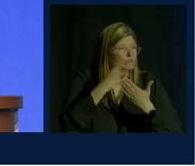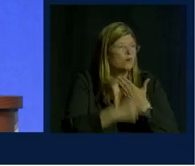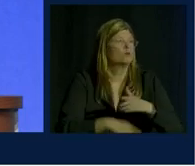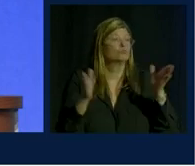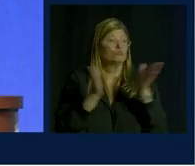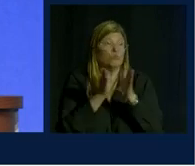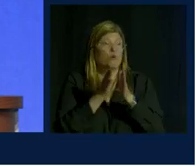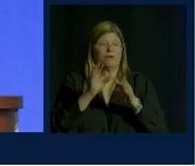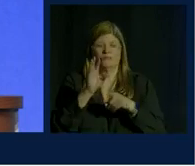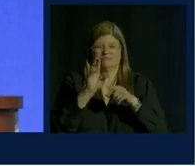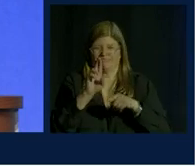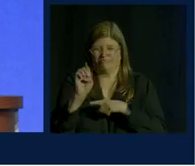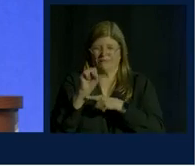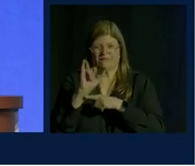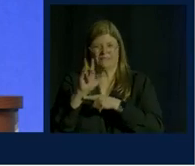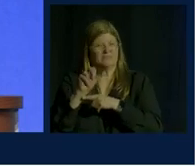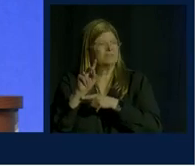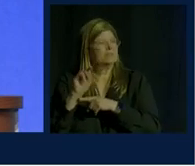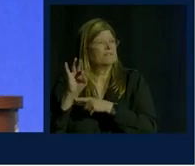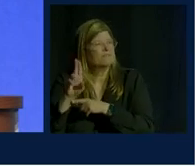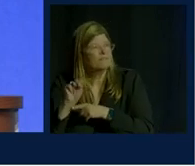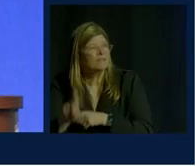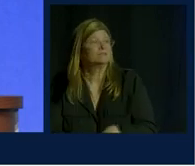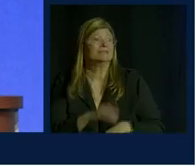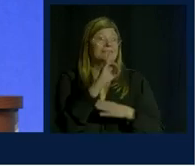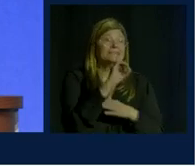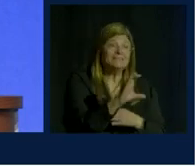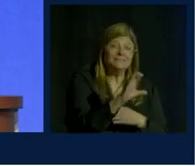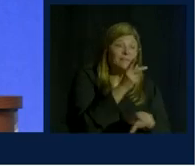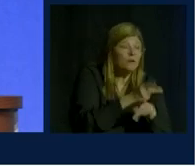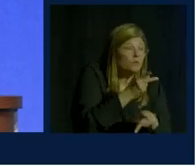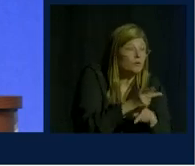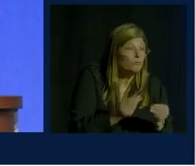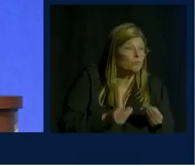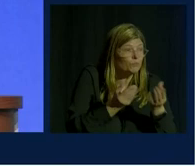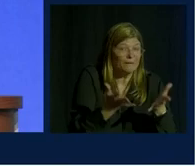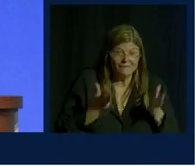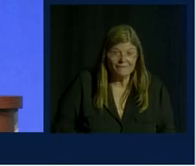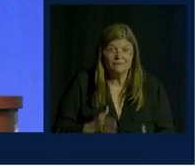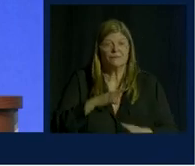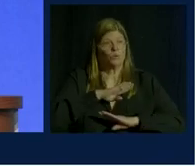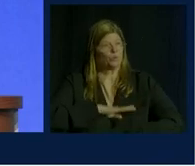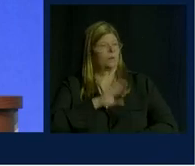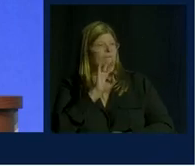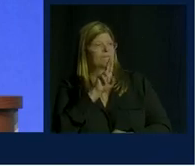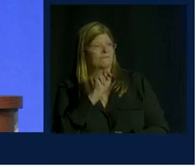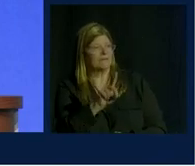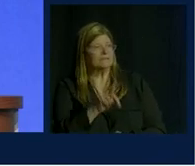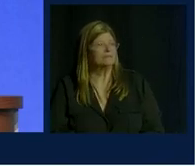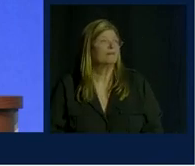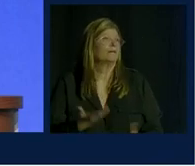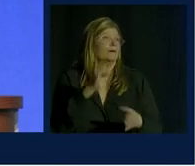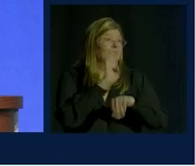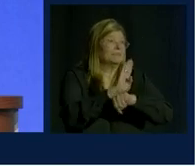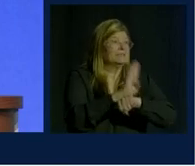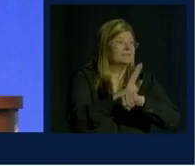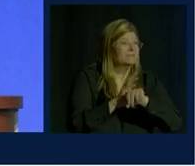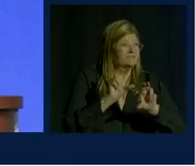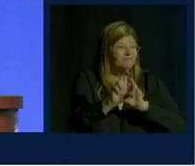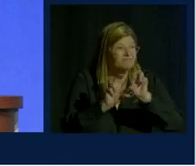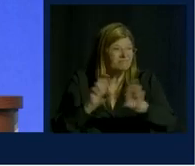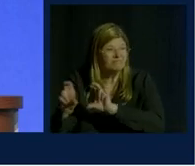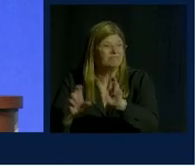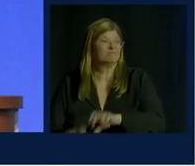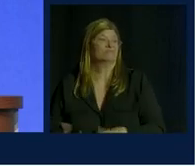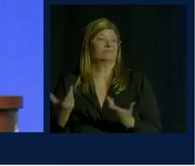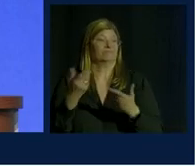the DC Child Care Provider Relief Fund, the Legacy Business Supplemental Microgrant Program,